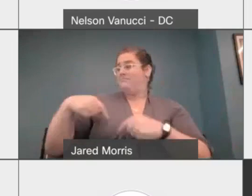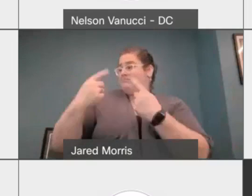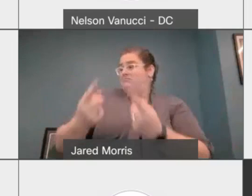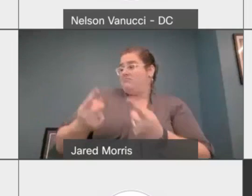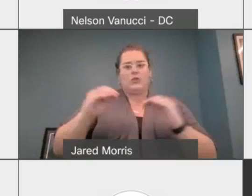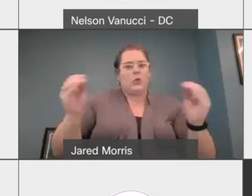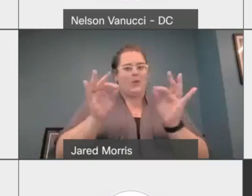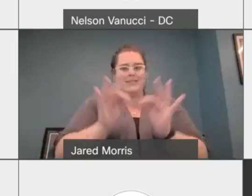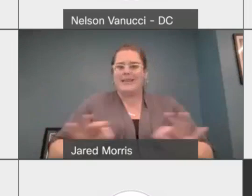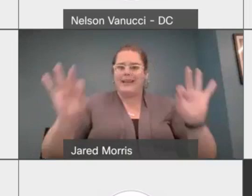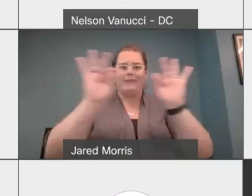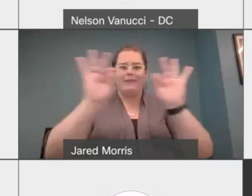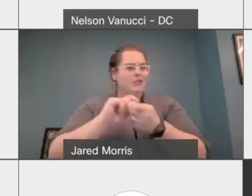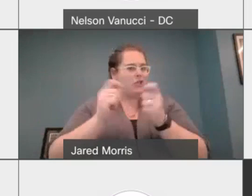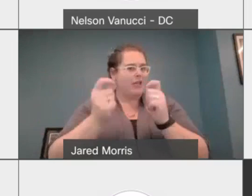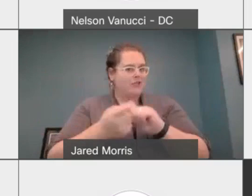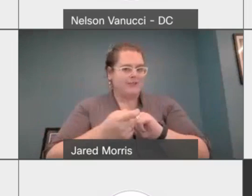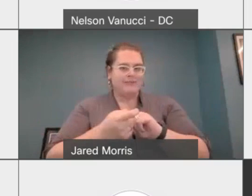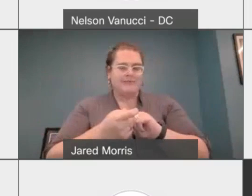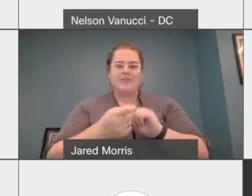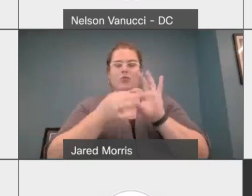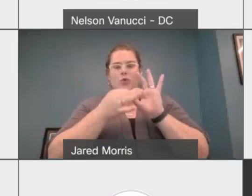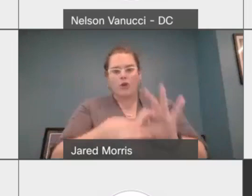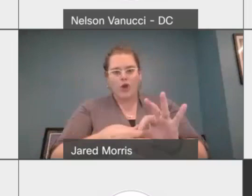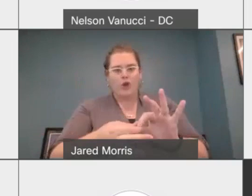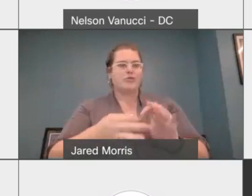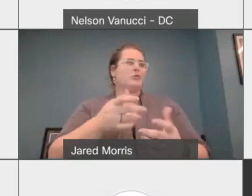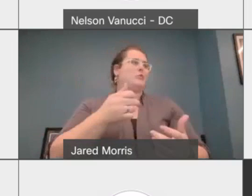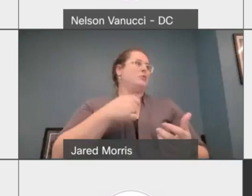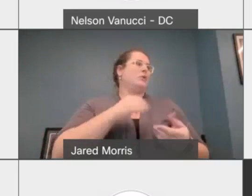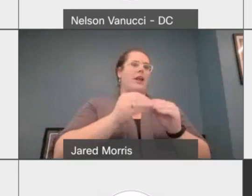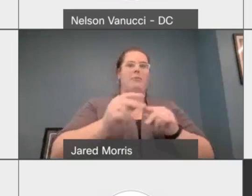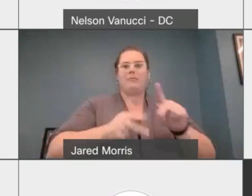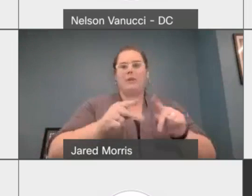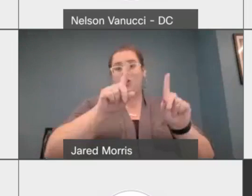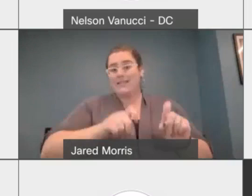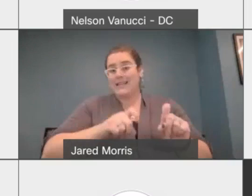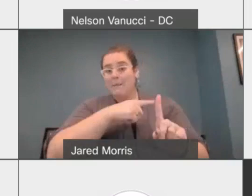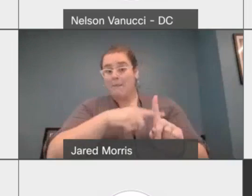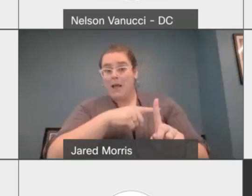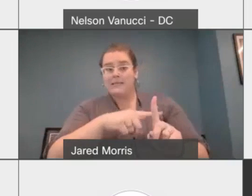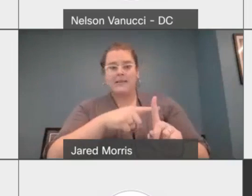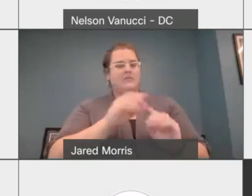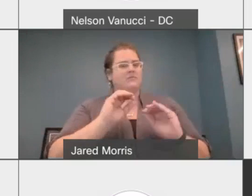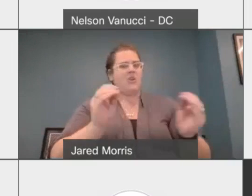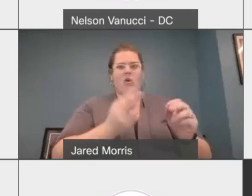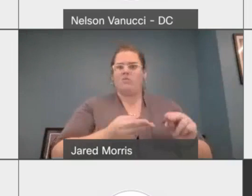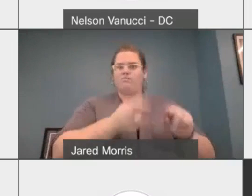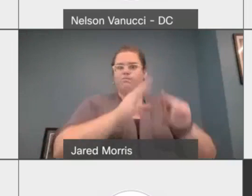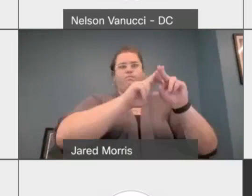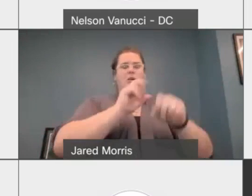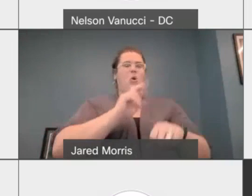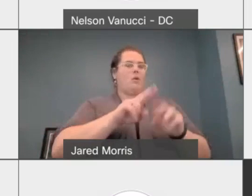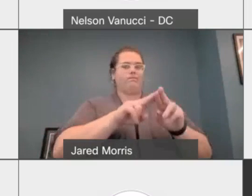the number of people testing positive. We've been very encouraged by the mitigation training